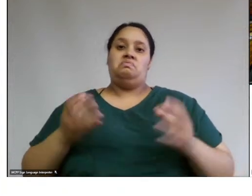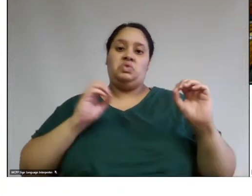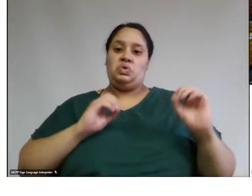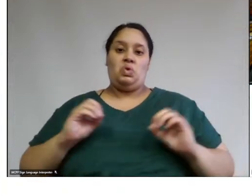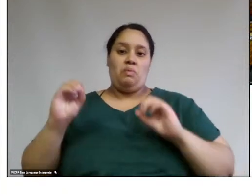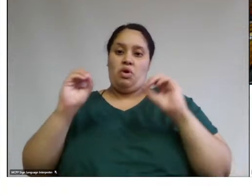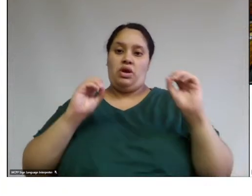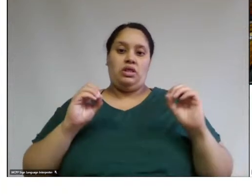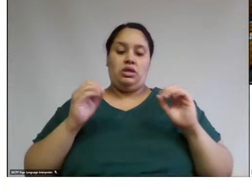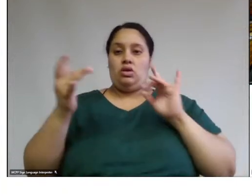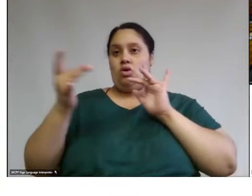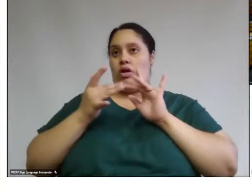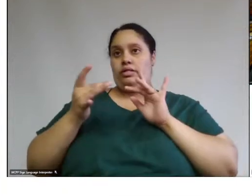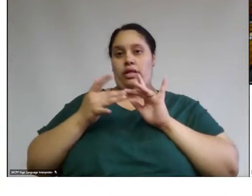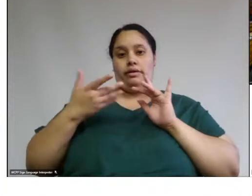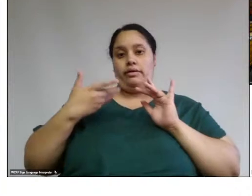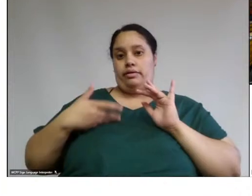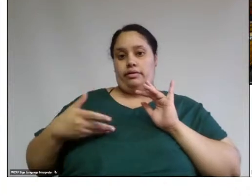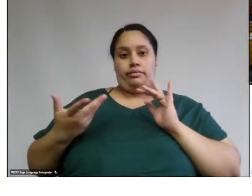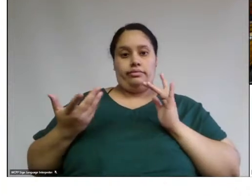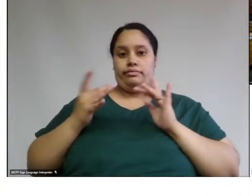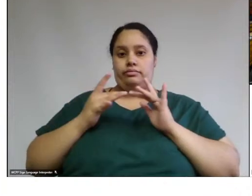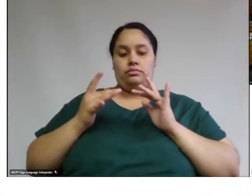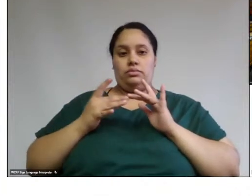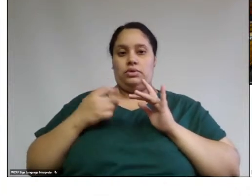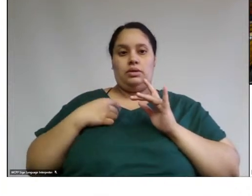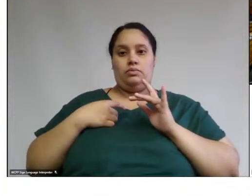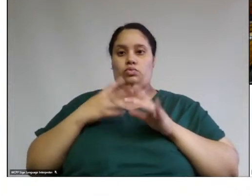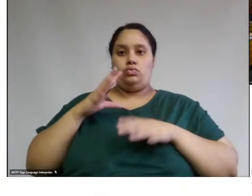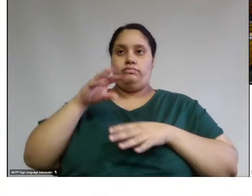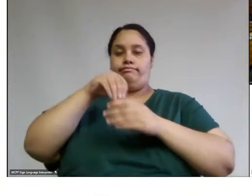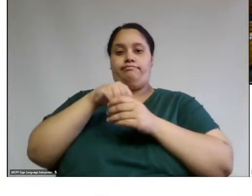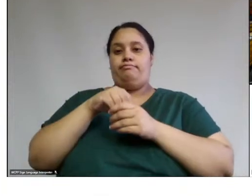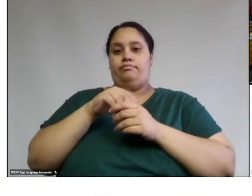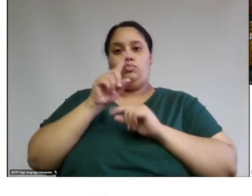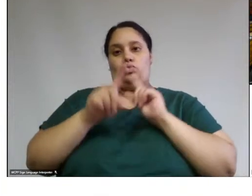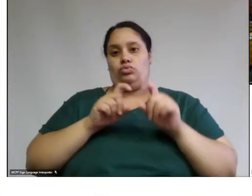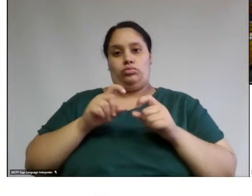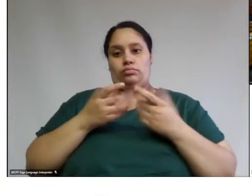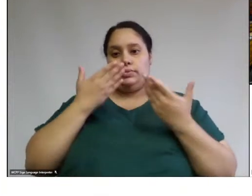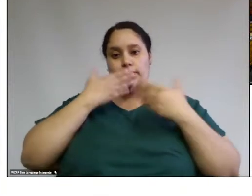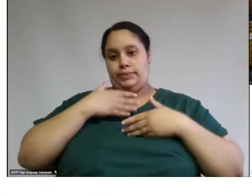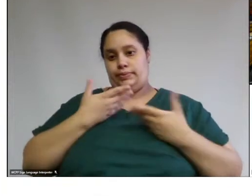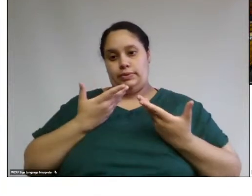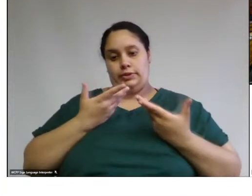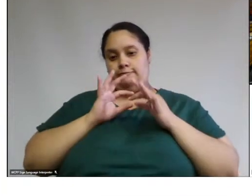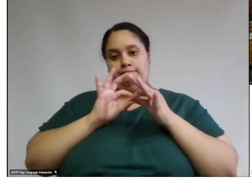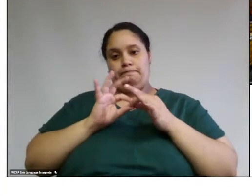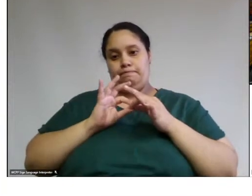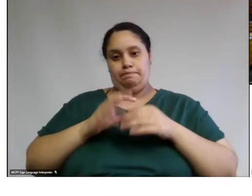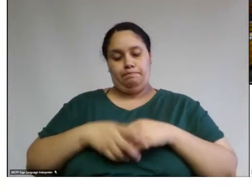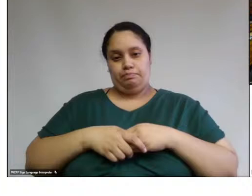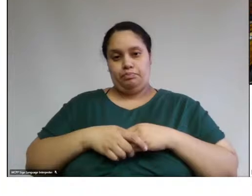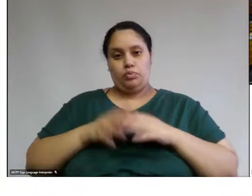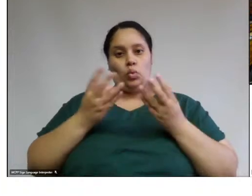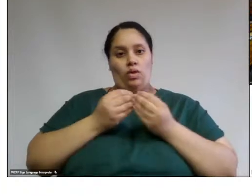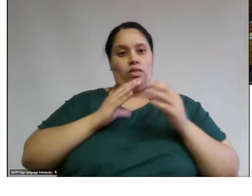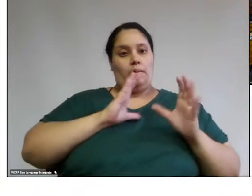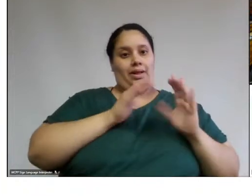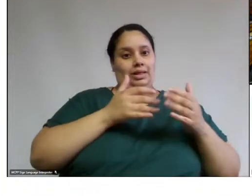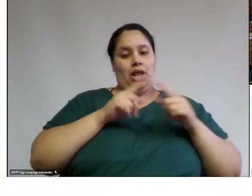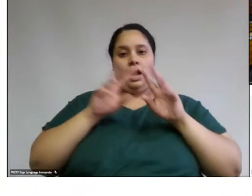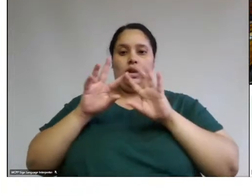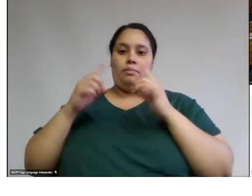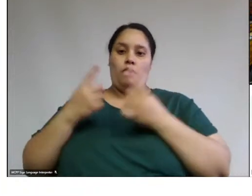has contacted me to sit in the meeting to engage the committee and the department on